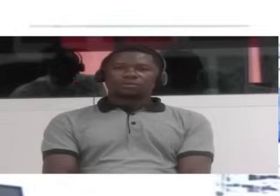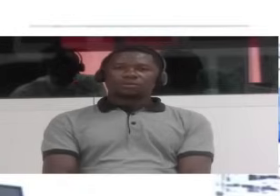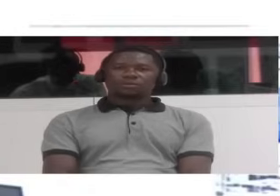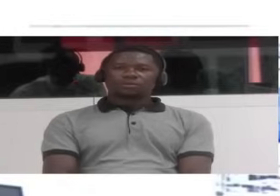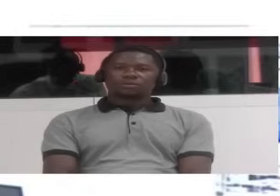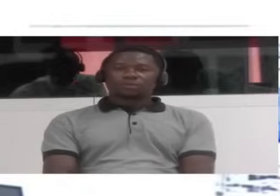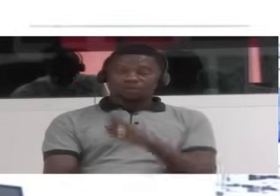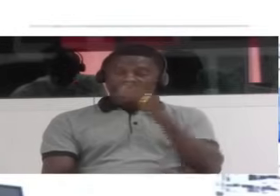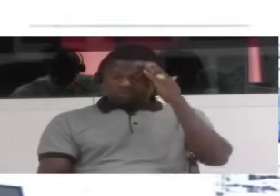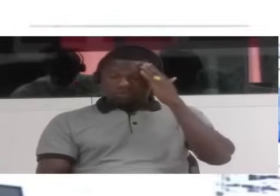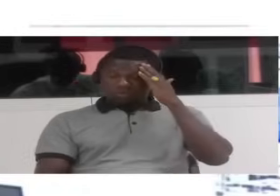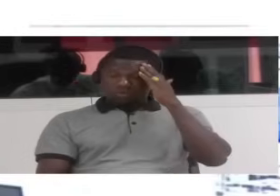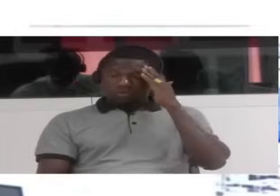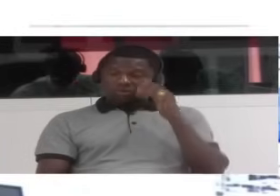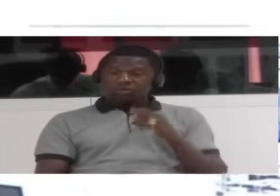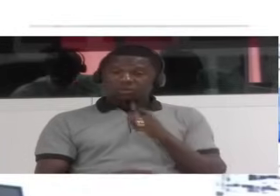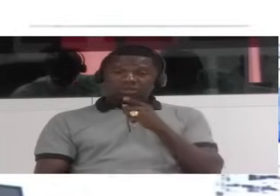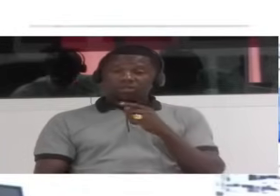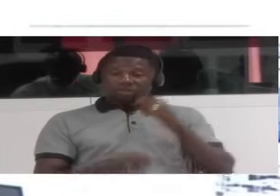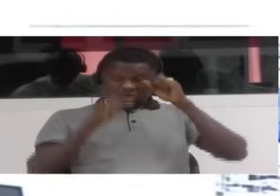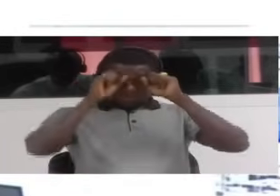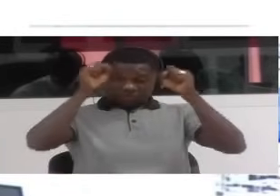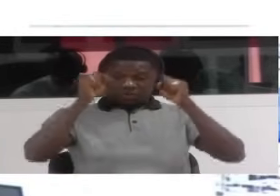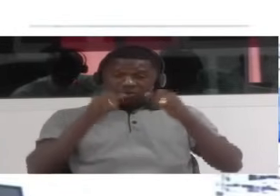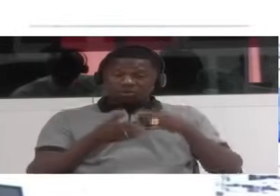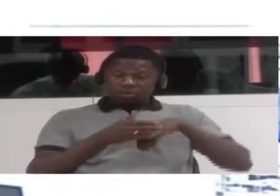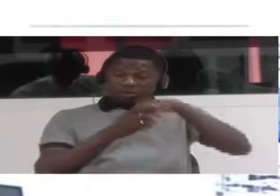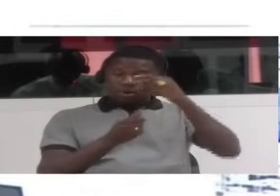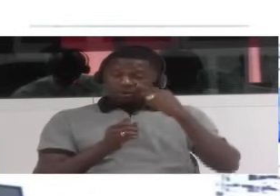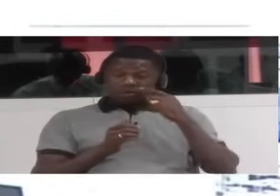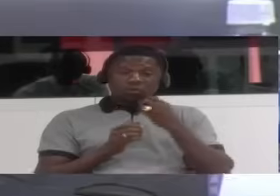As far as you know, did the government come out